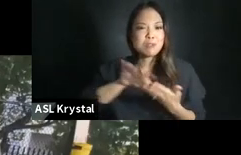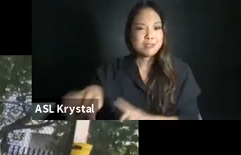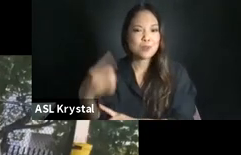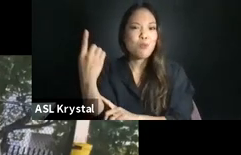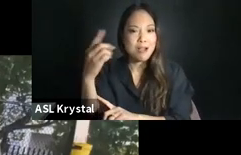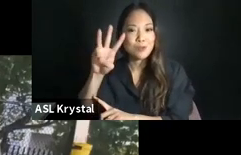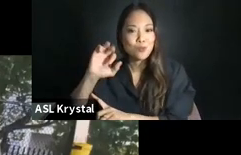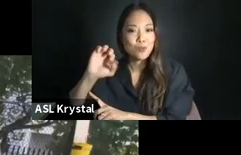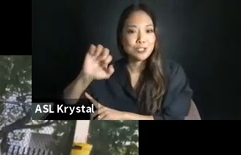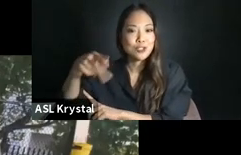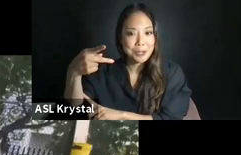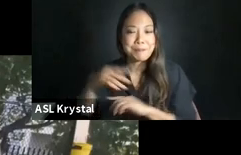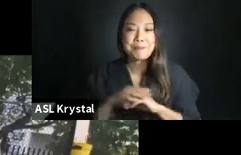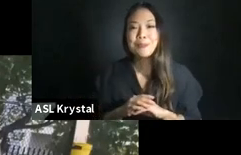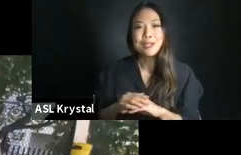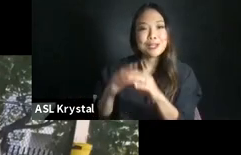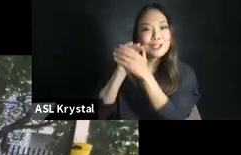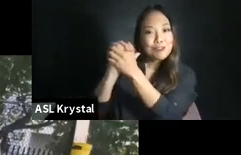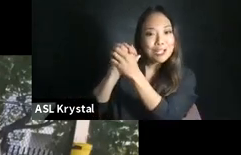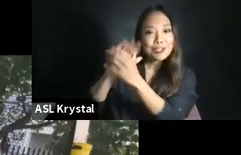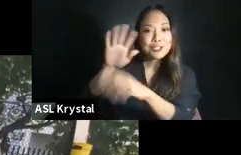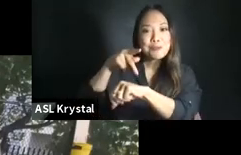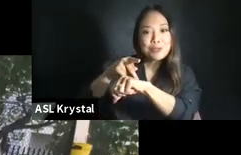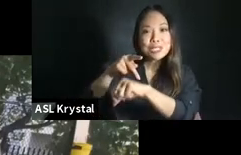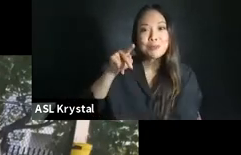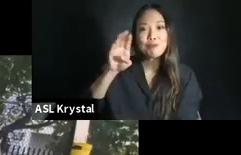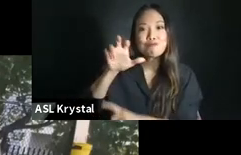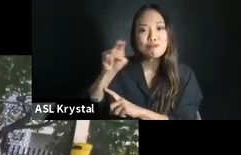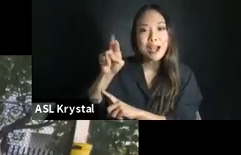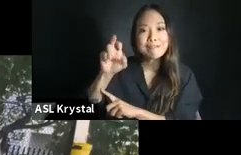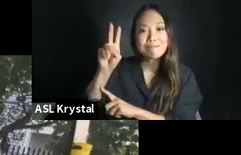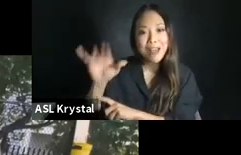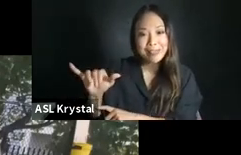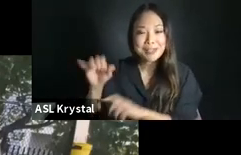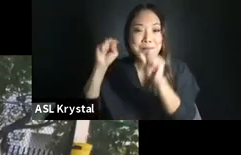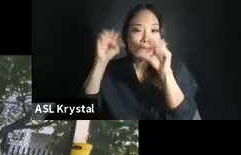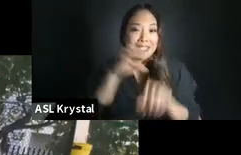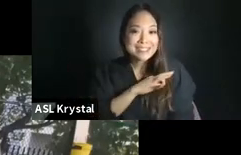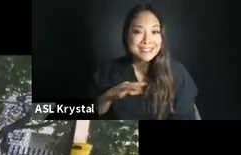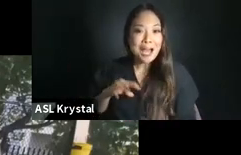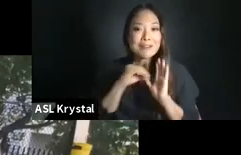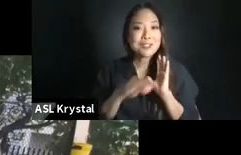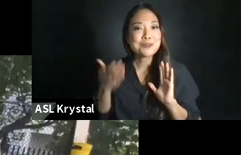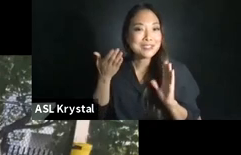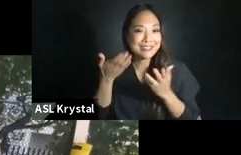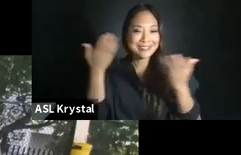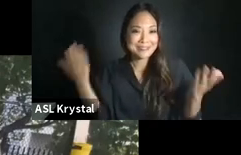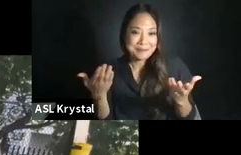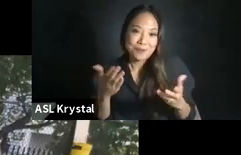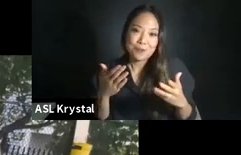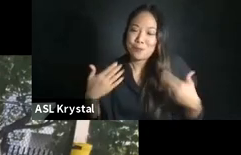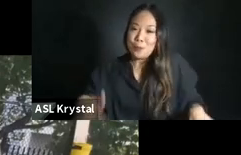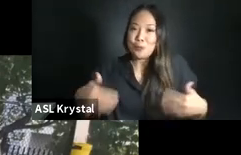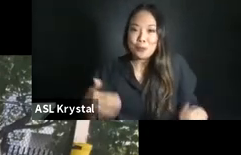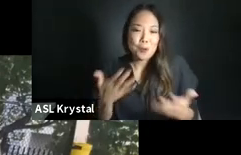congratulations to principal brian radley and the amazing staff and students at the winship on this well-deserved honor we'll be